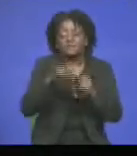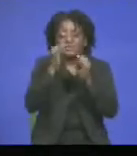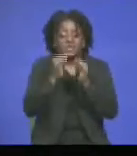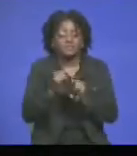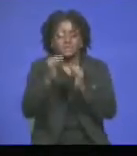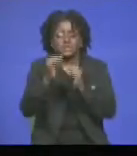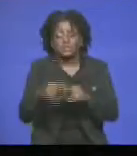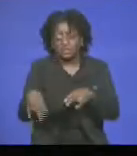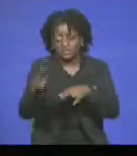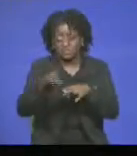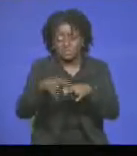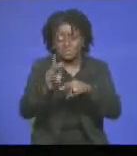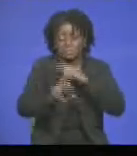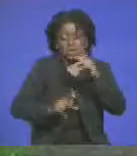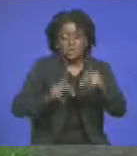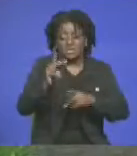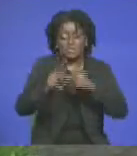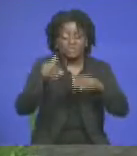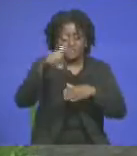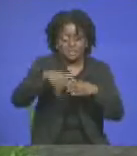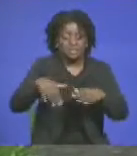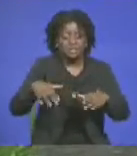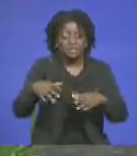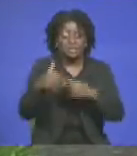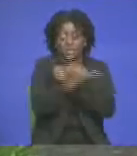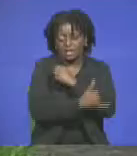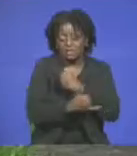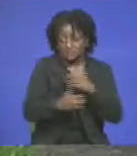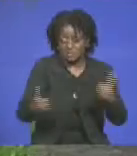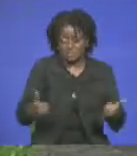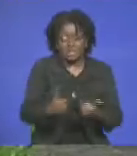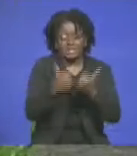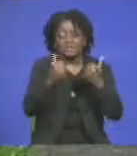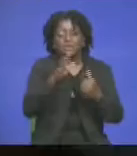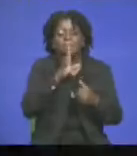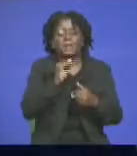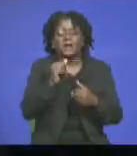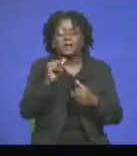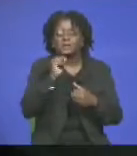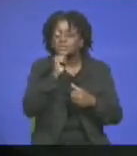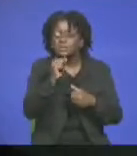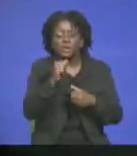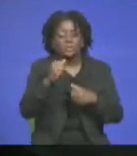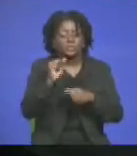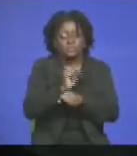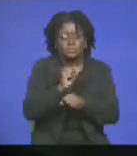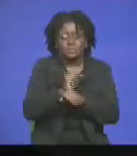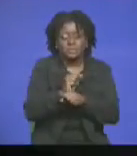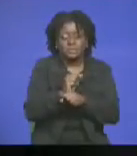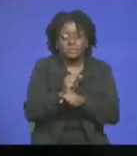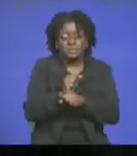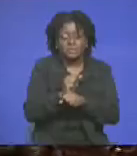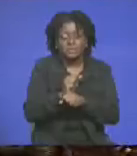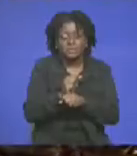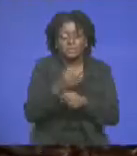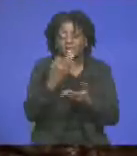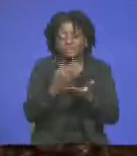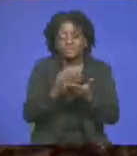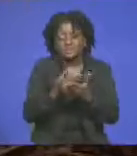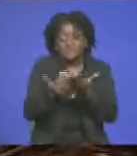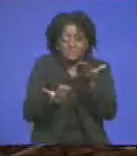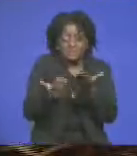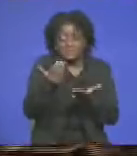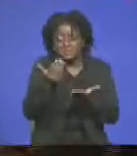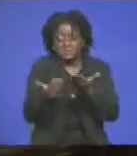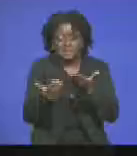increasing population in a country presently challenged by unemployment, fiscal instability, crime, other social ills, and frequent